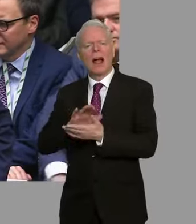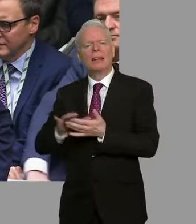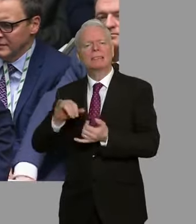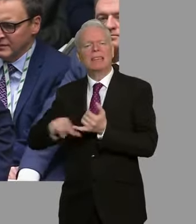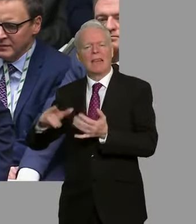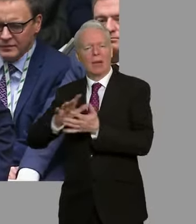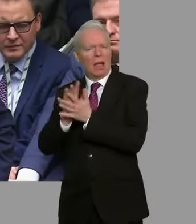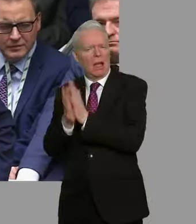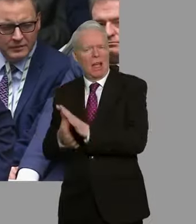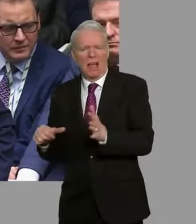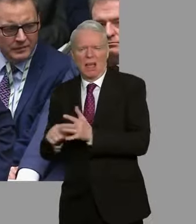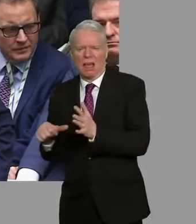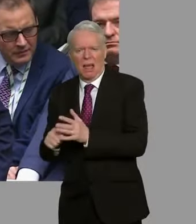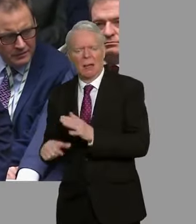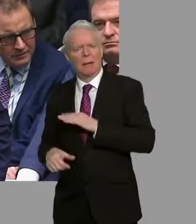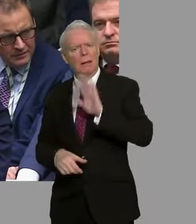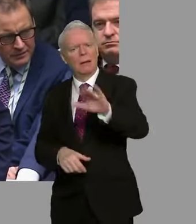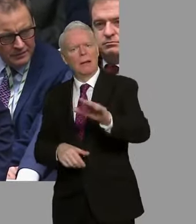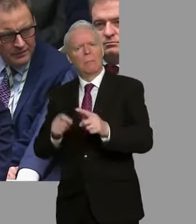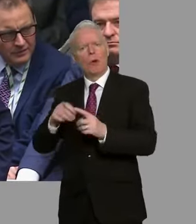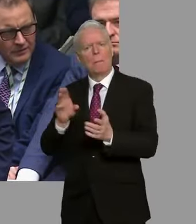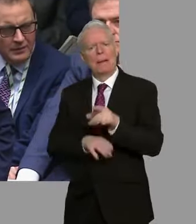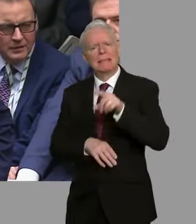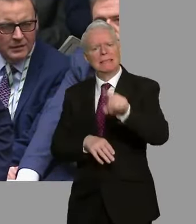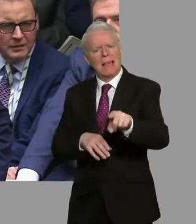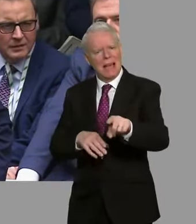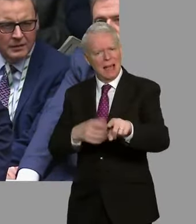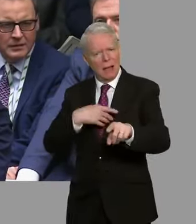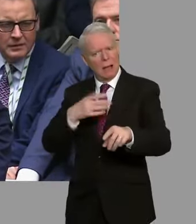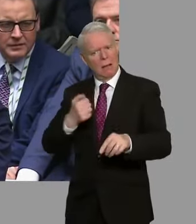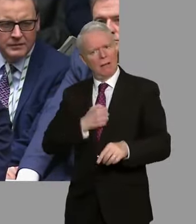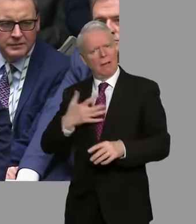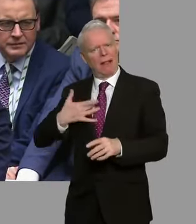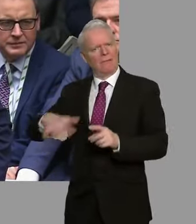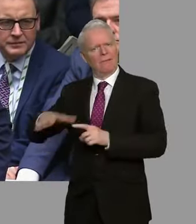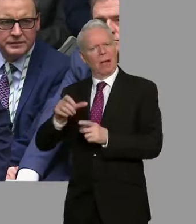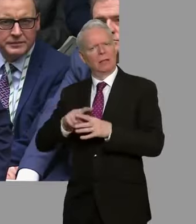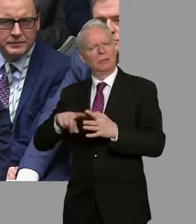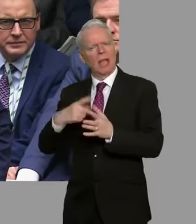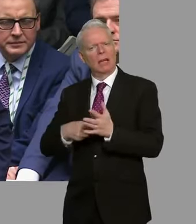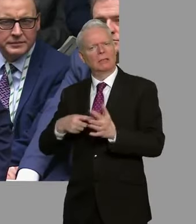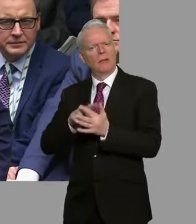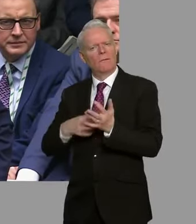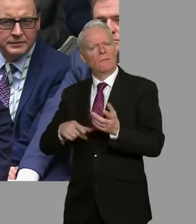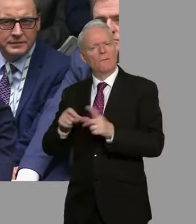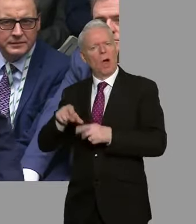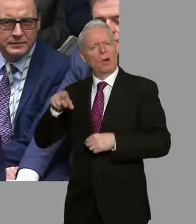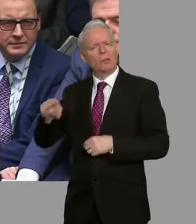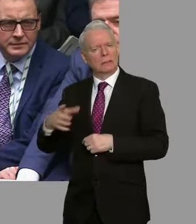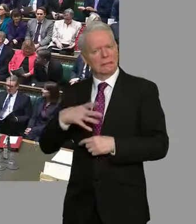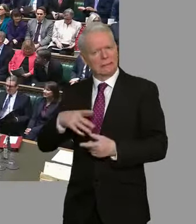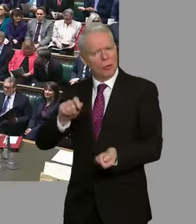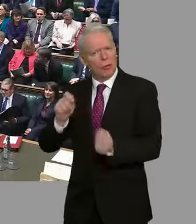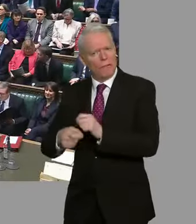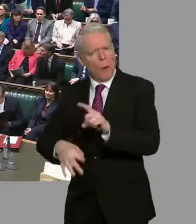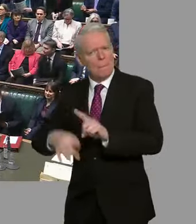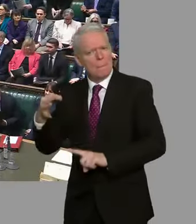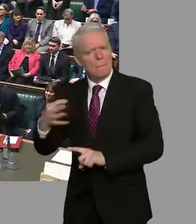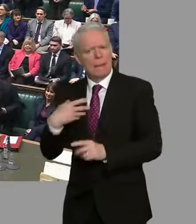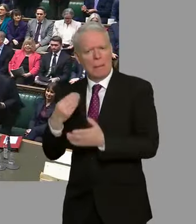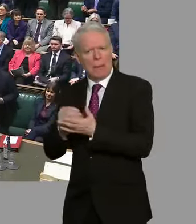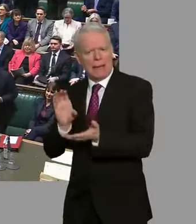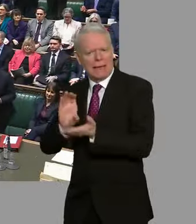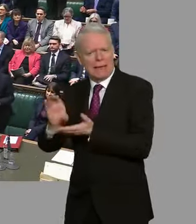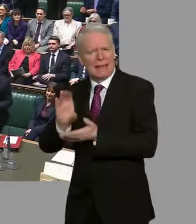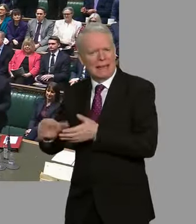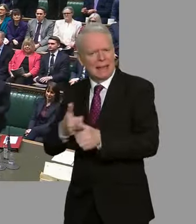will make this inadequate care a thing of the past, and would he visit Darrant Valley Hospital in Dartford with me? Prime